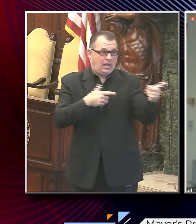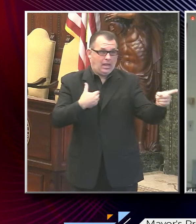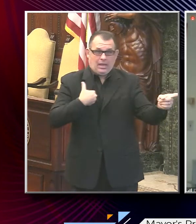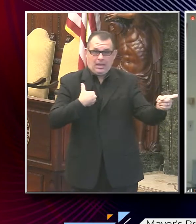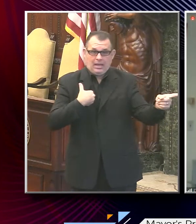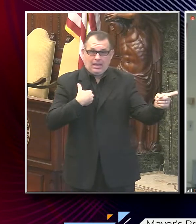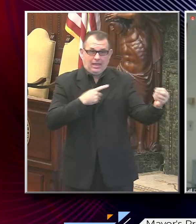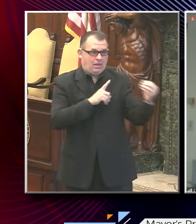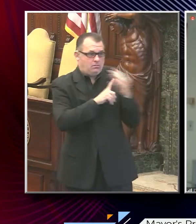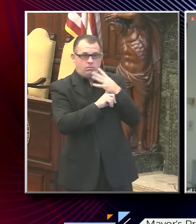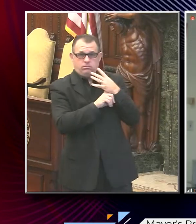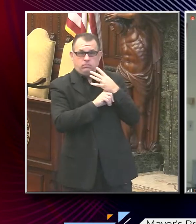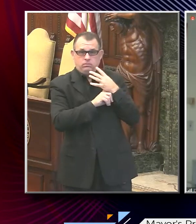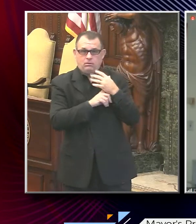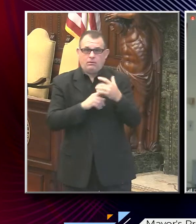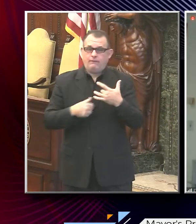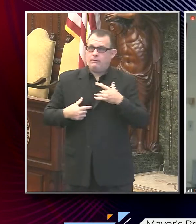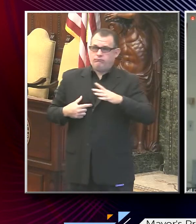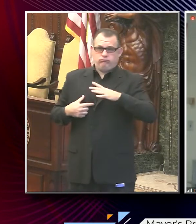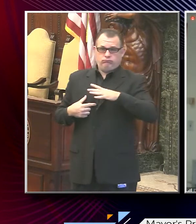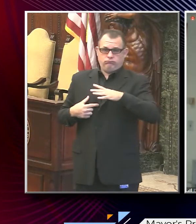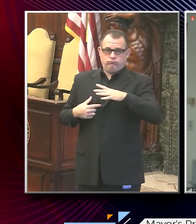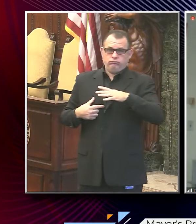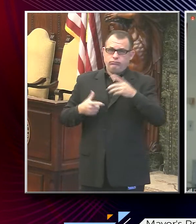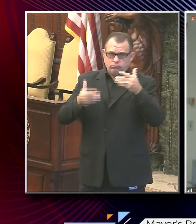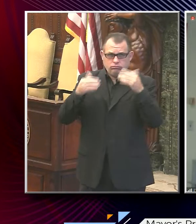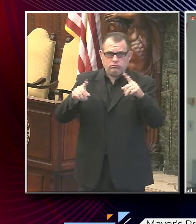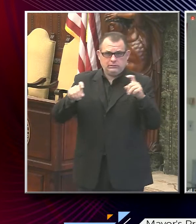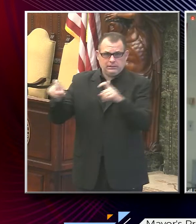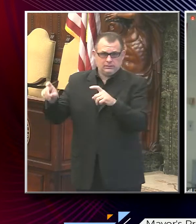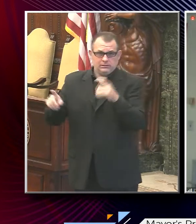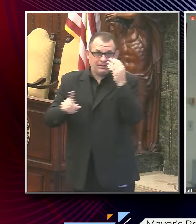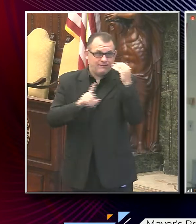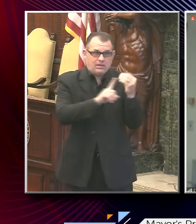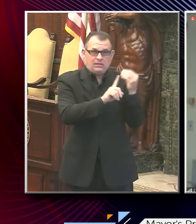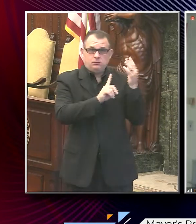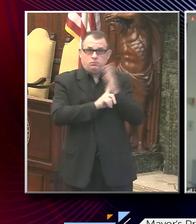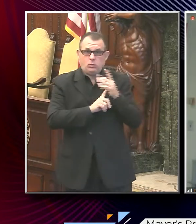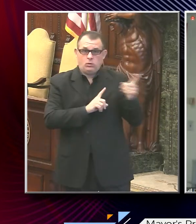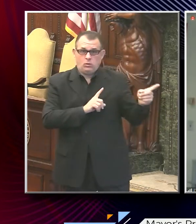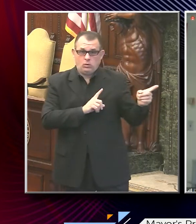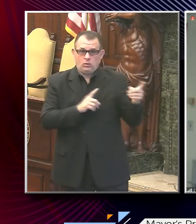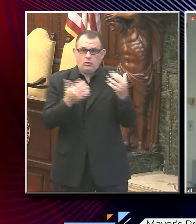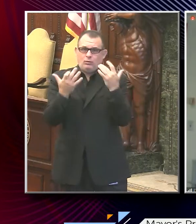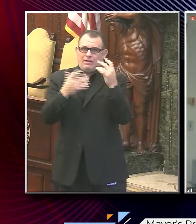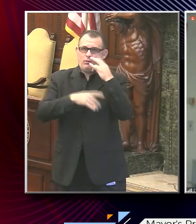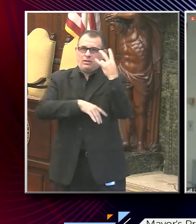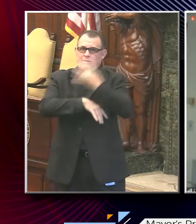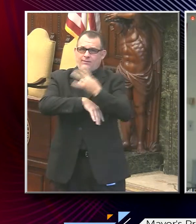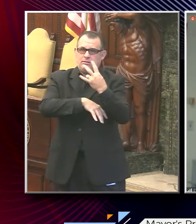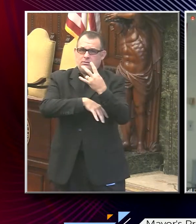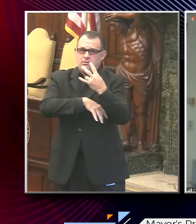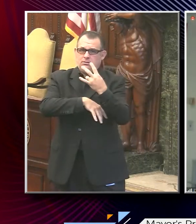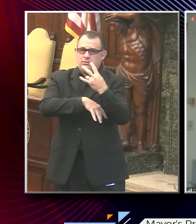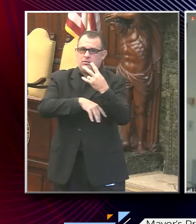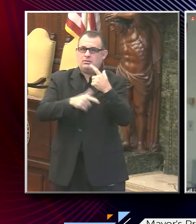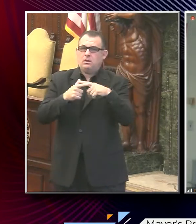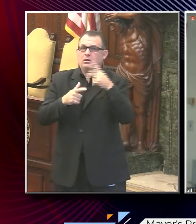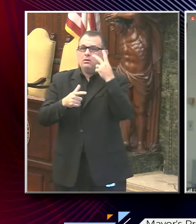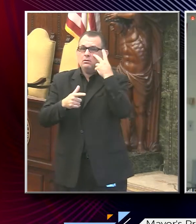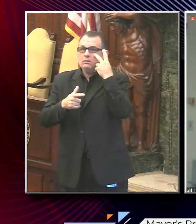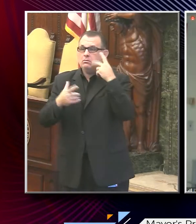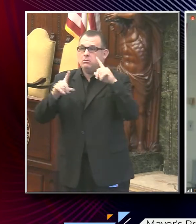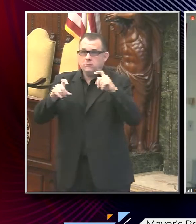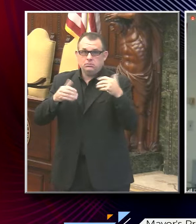no symptoms. Now, if people are exposed to COVID, we are recommending that they wait 7 days after the exposure to ensure that the test gives you an